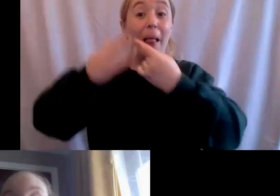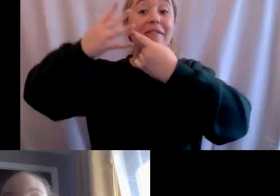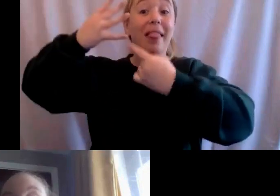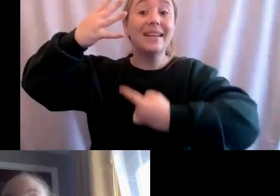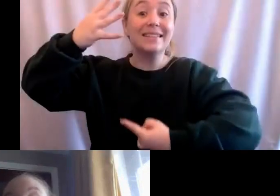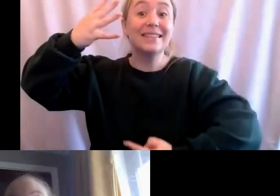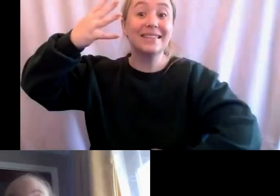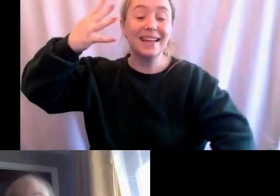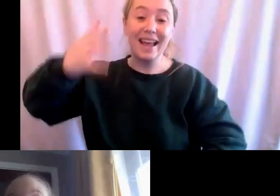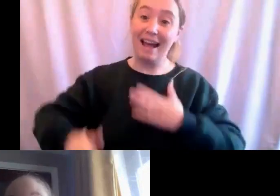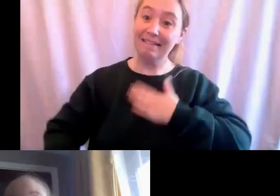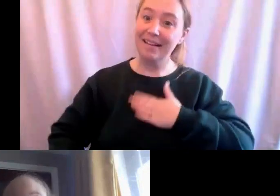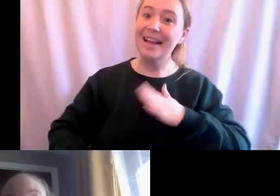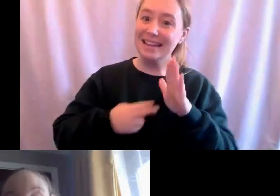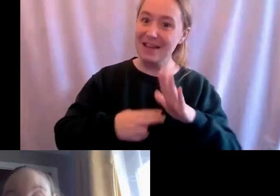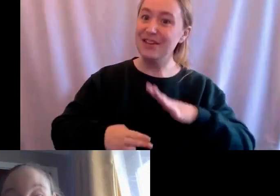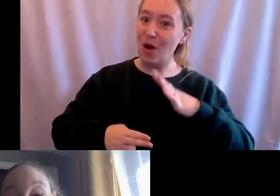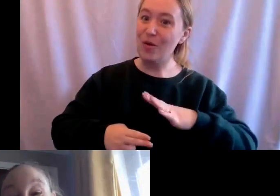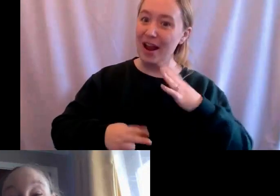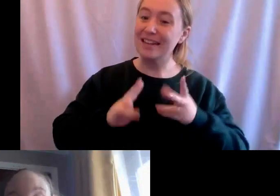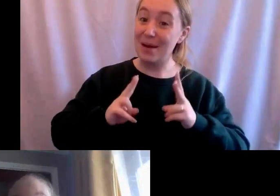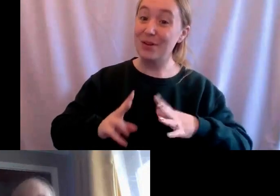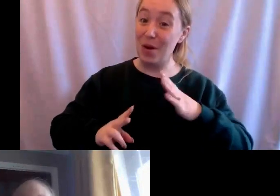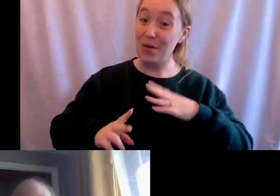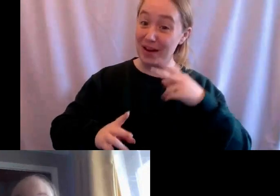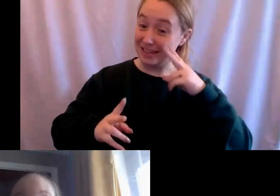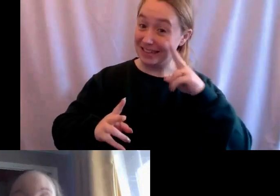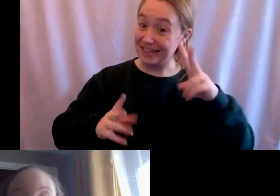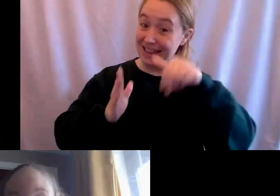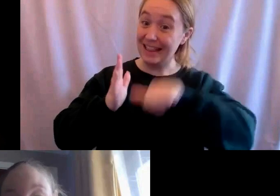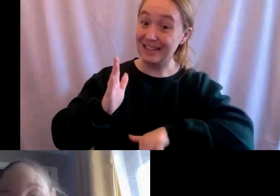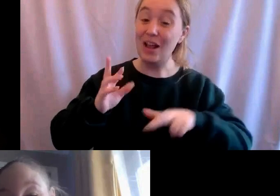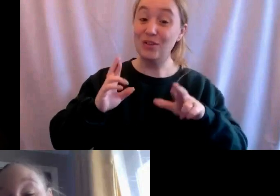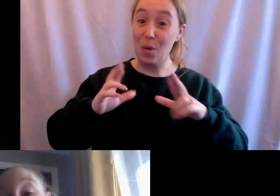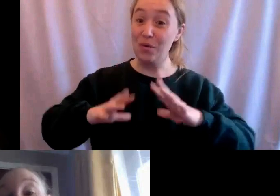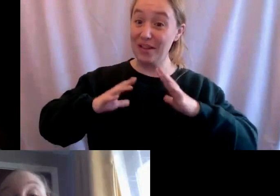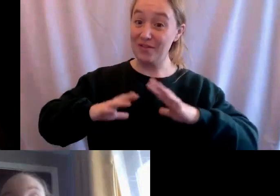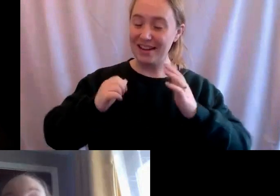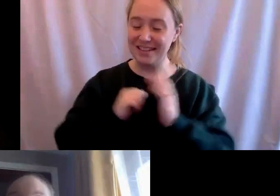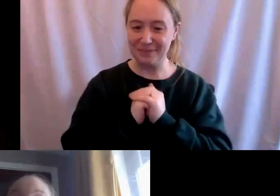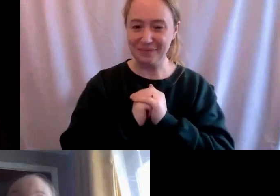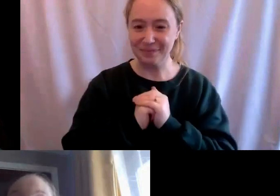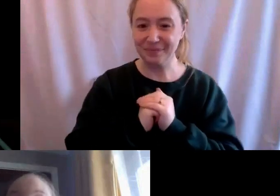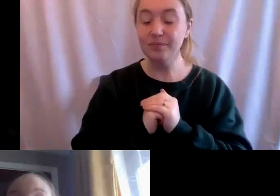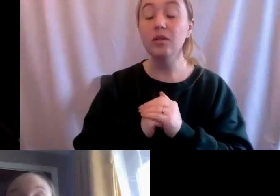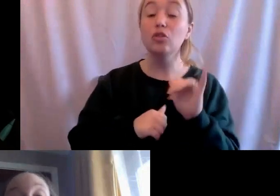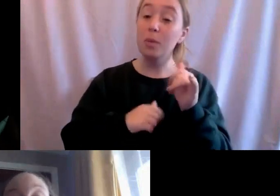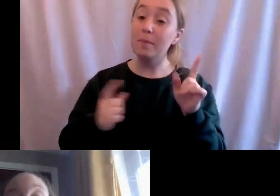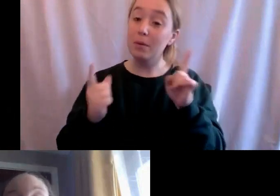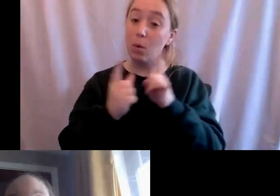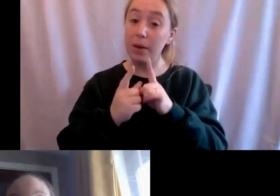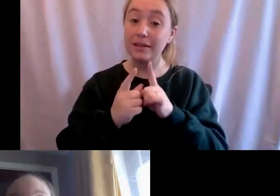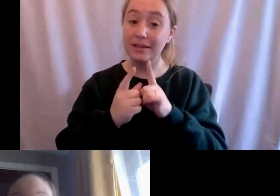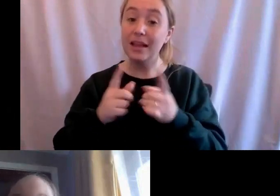and Niamh has already seen this list, so hopefully she's organised for this bit. So you might come and see us if you